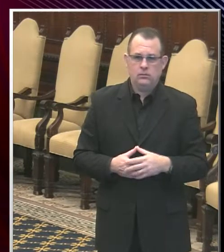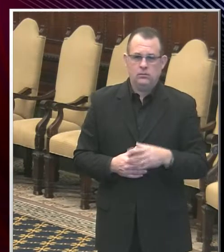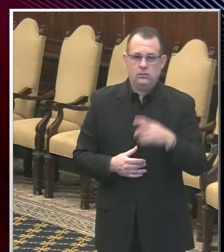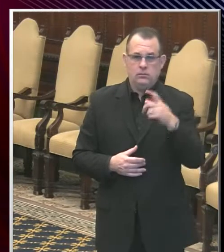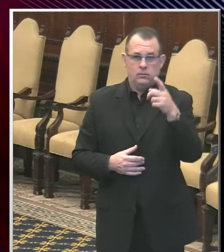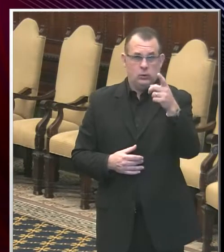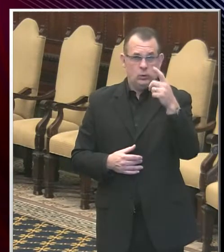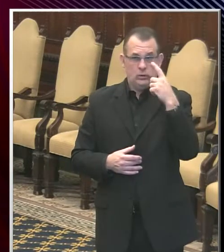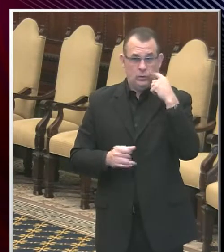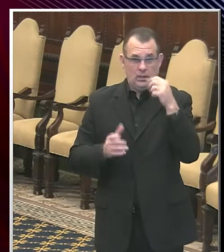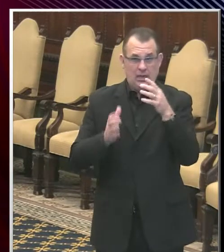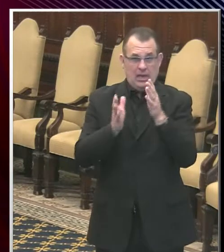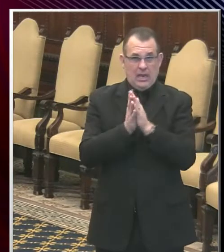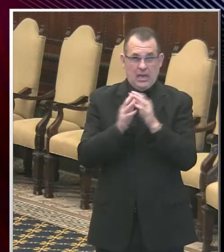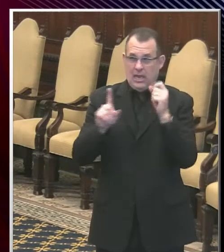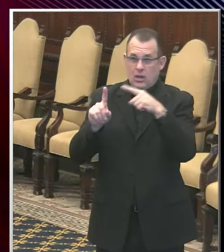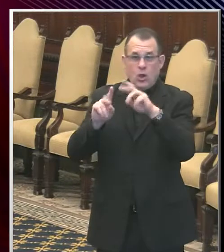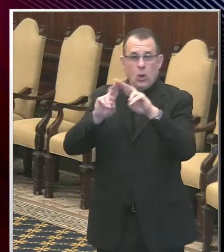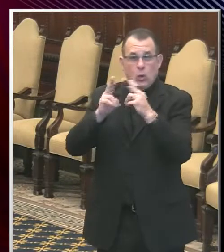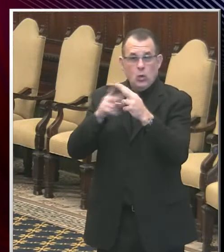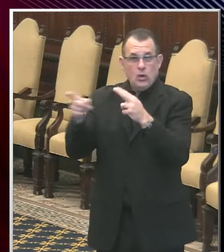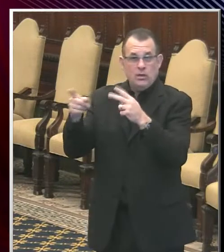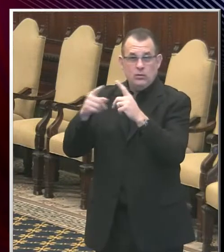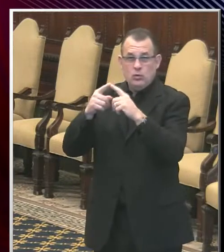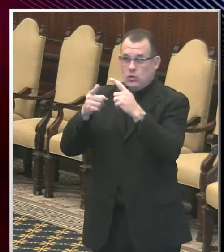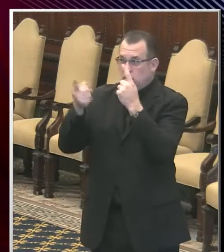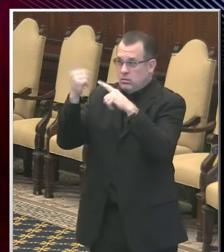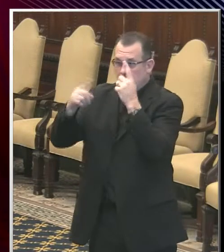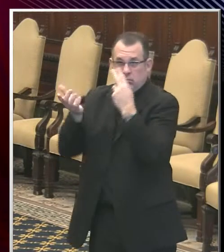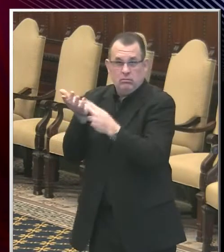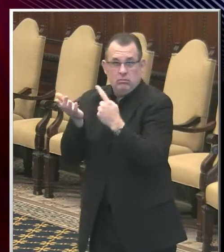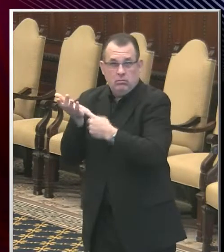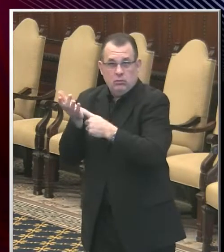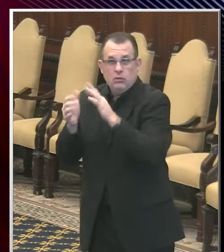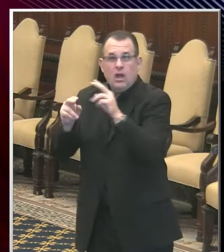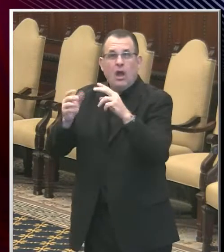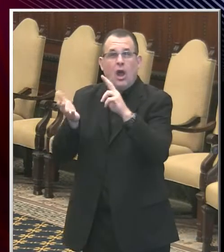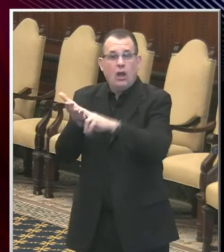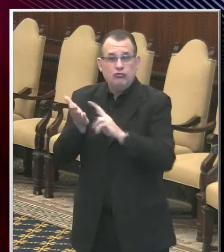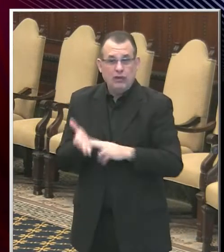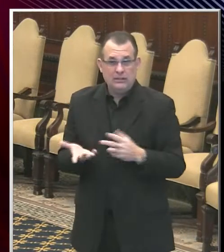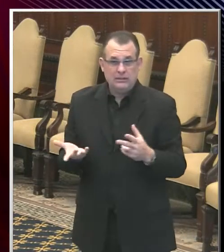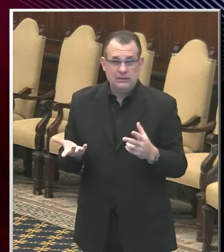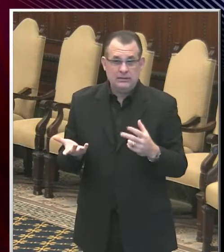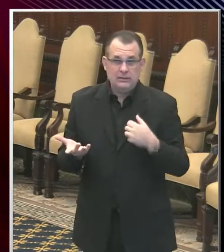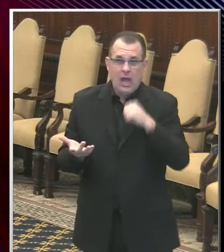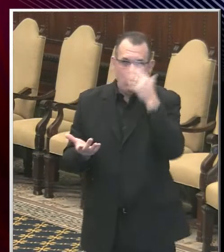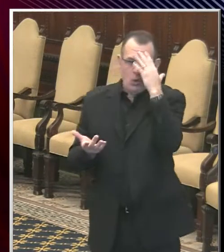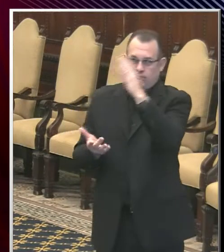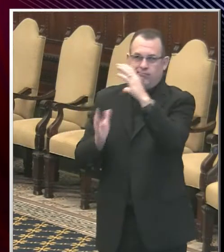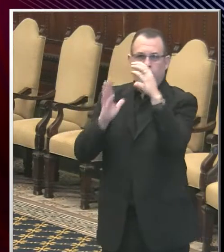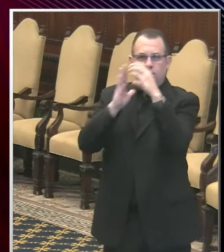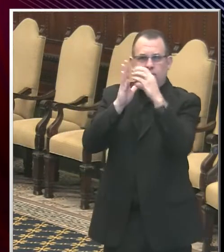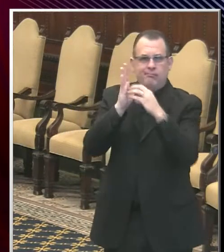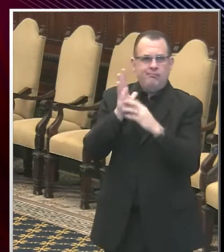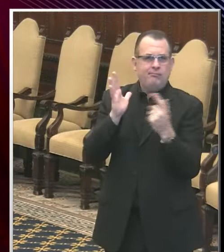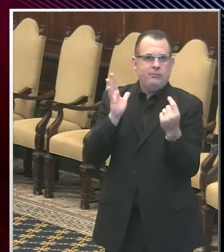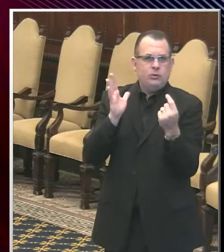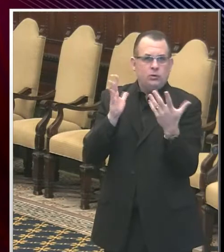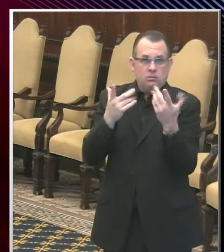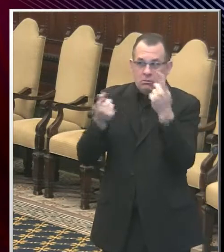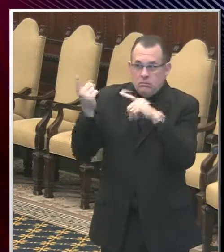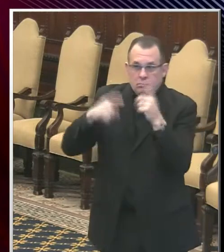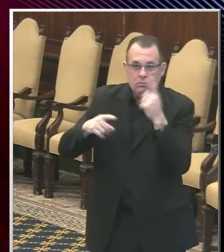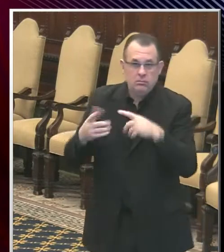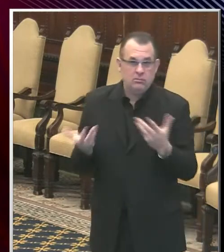to renegotiate any of their contracts? I don't know what the clauses are and the variety of contracts that the unions have. Being